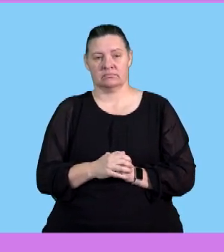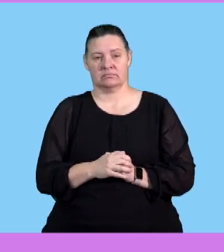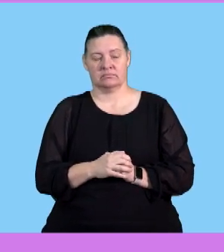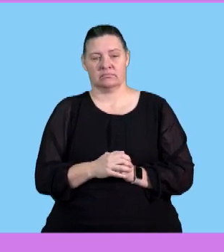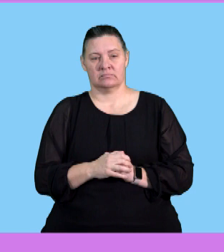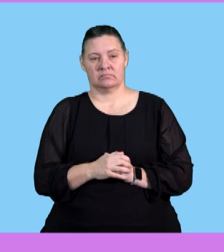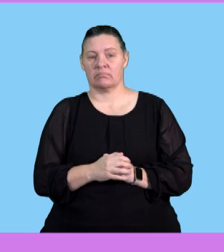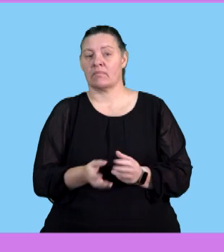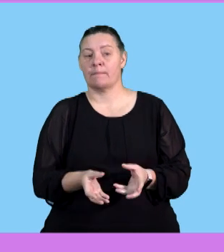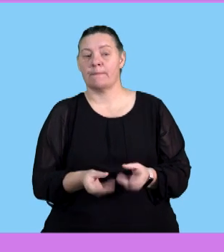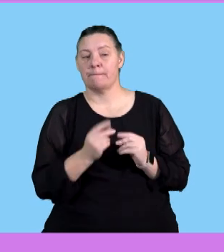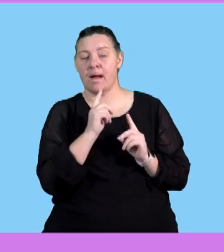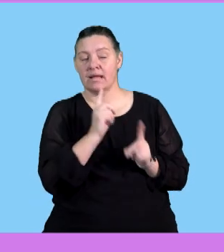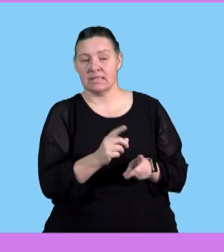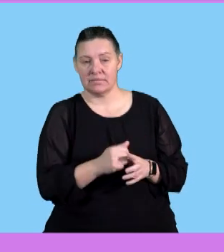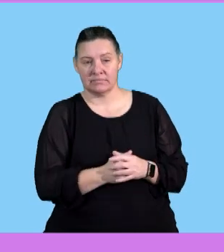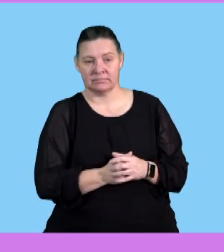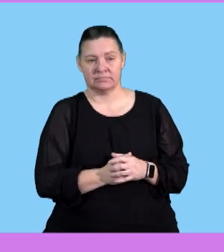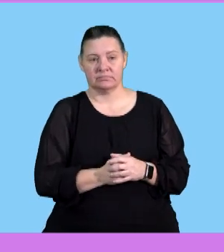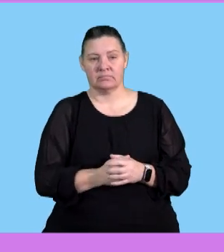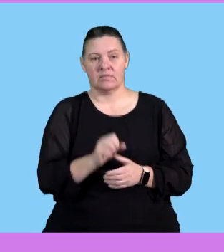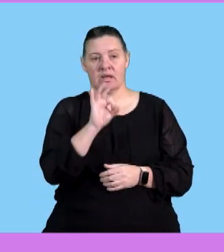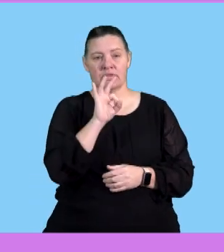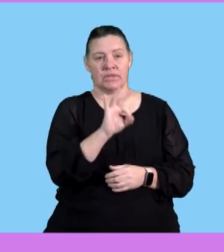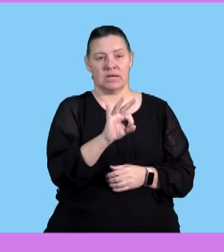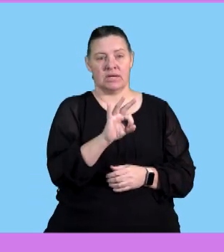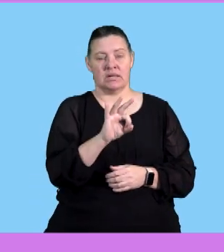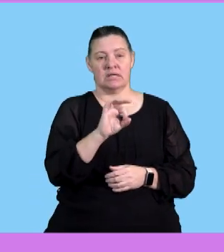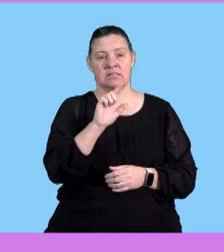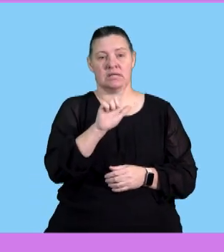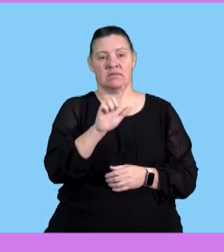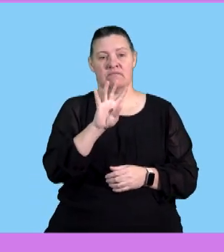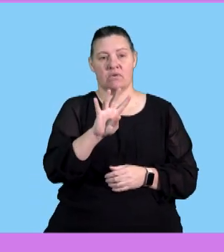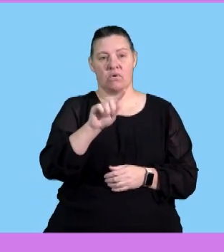48.91. So this gives us